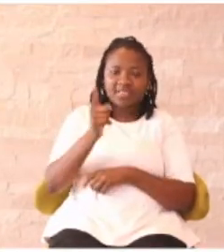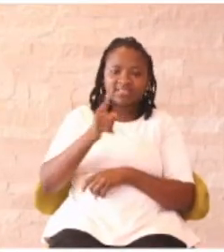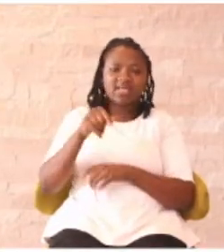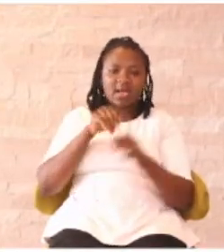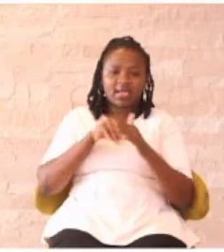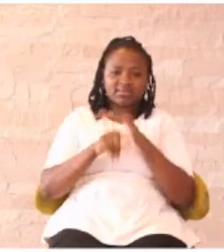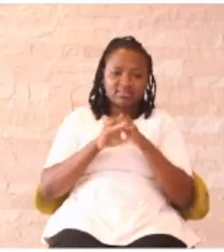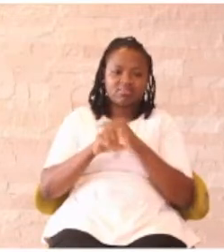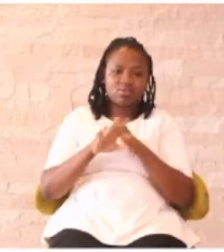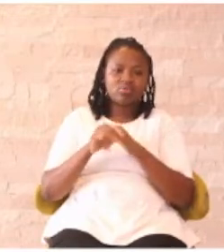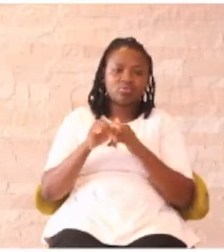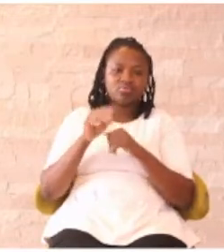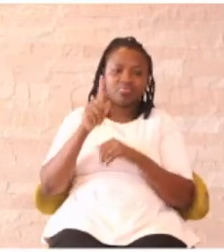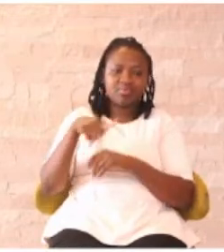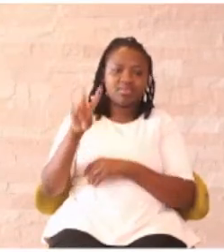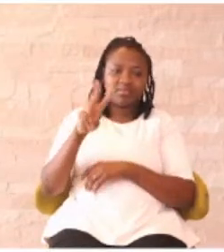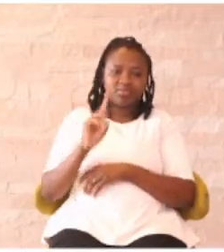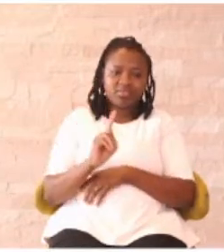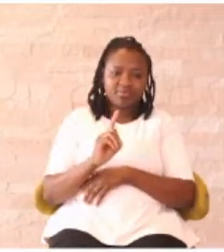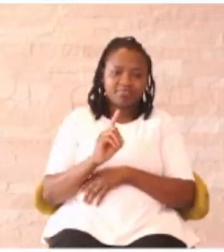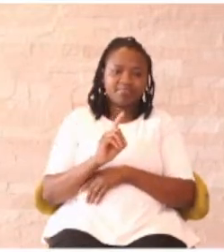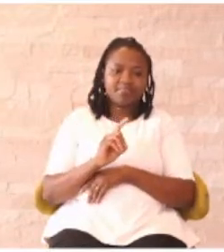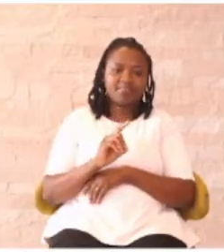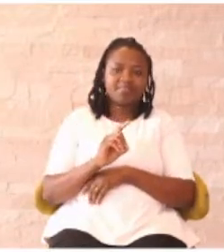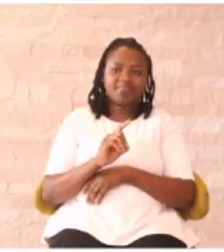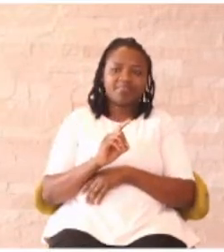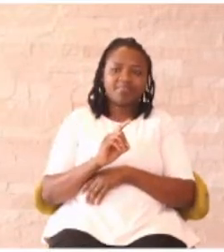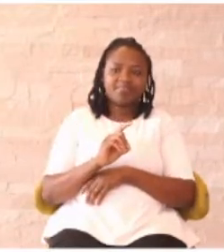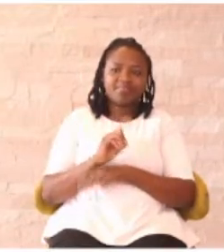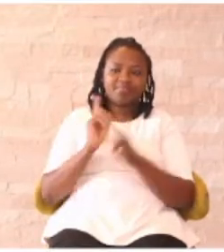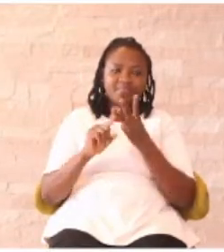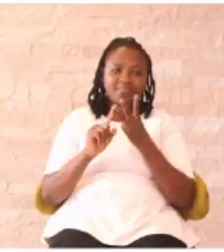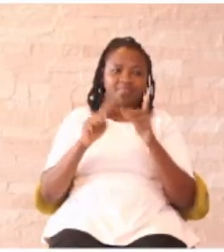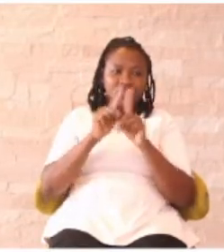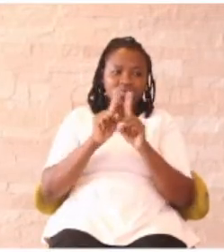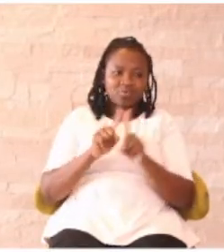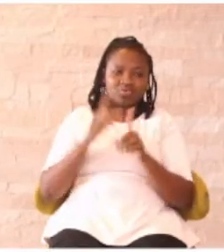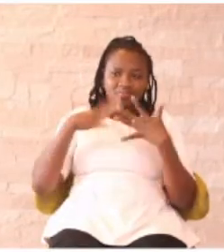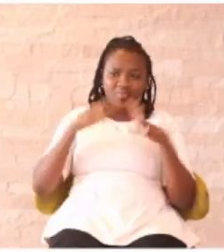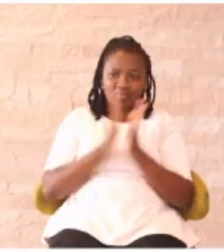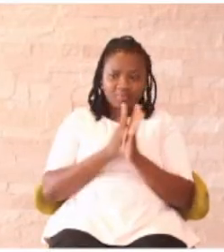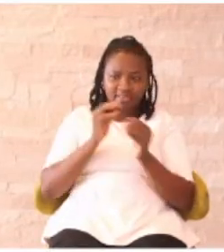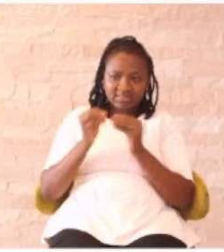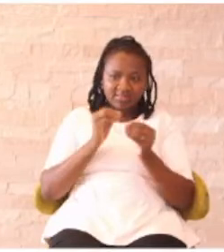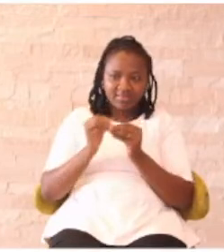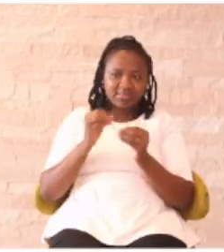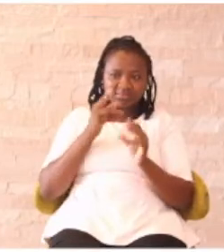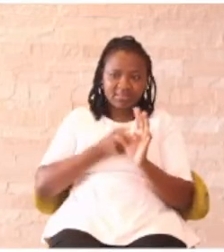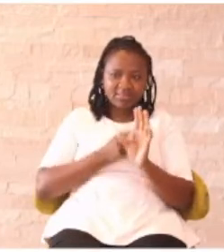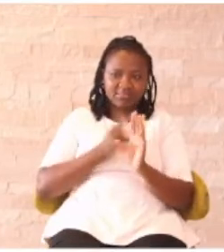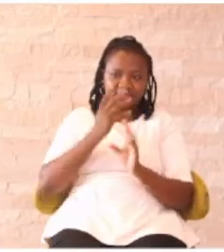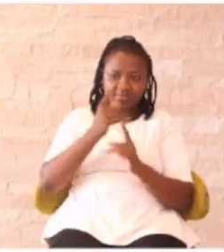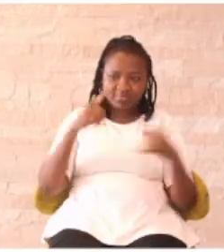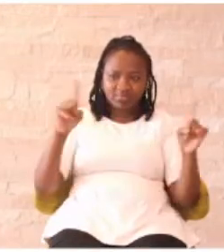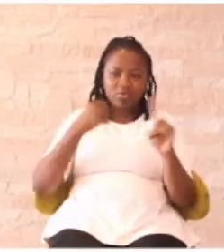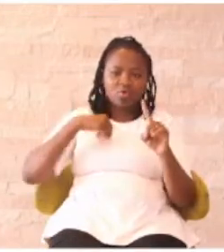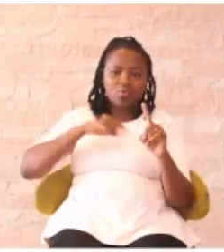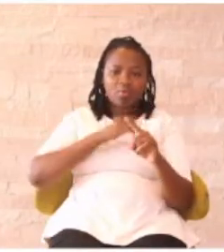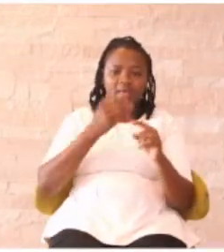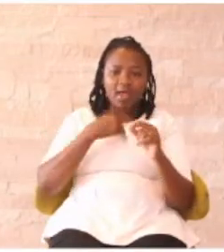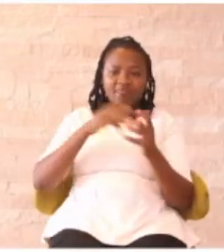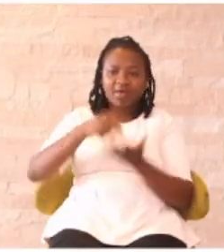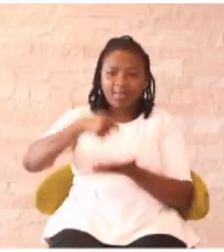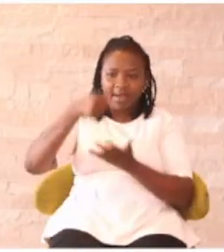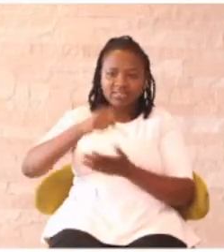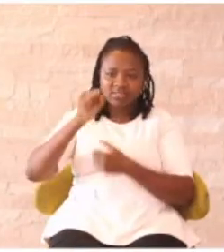disability friendly. And also, to make sure that our people with disabilities participate effectively, we have a budget